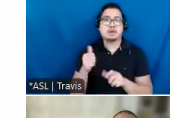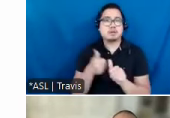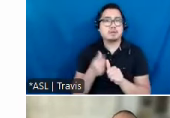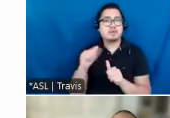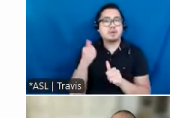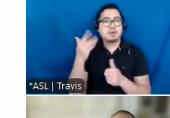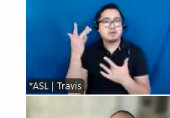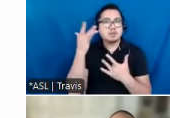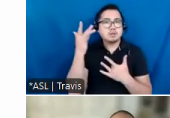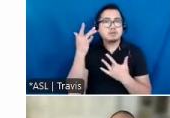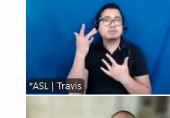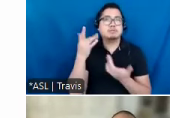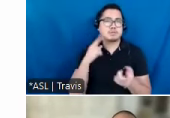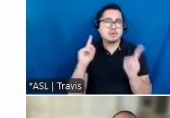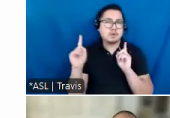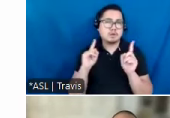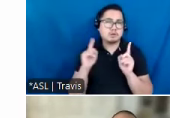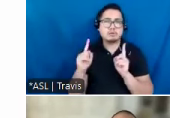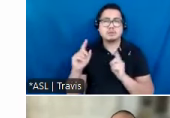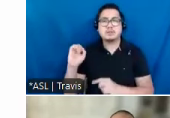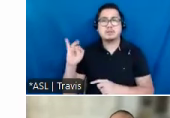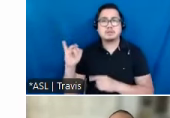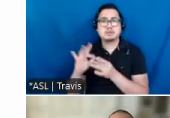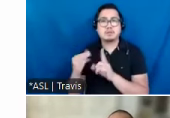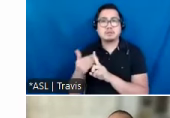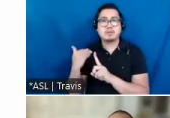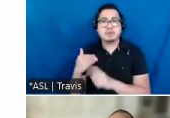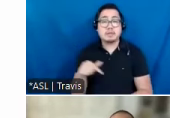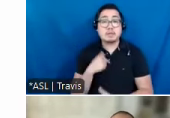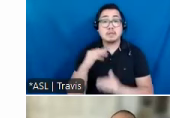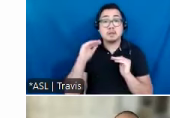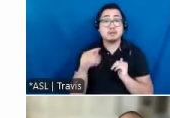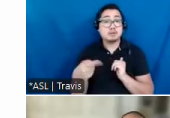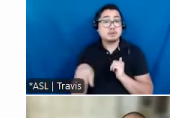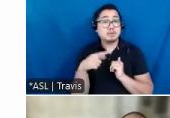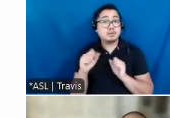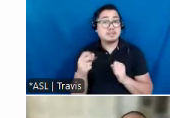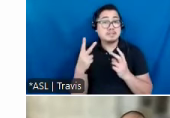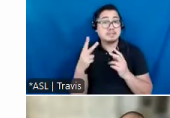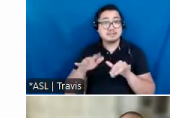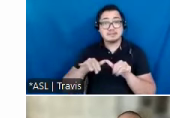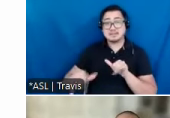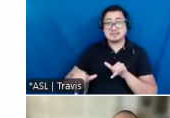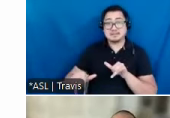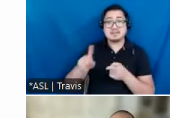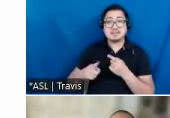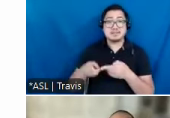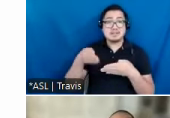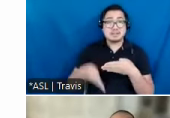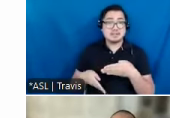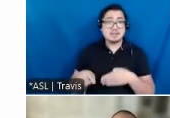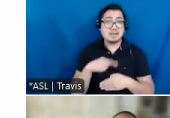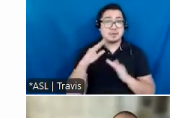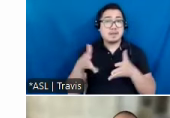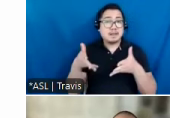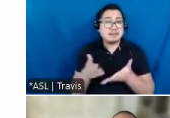diseases, as you heard Celie mentioned earlier. So I hope you all are able to stay until the very end. I hope to leave some time